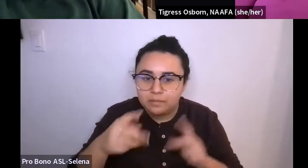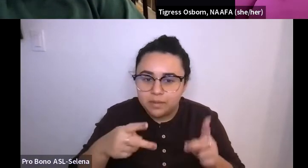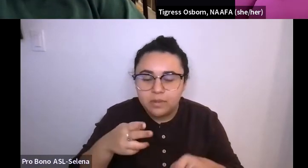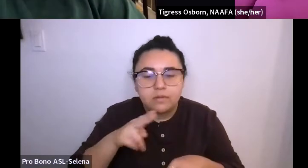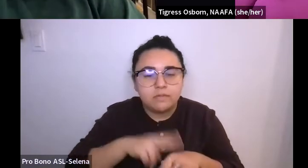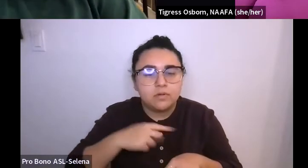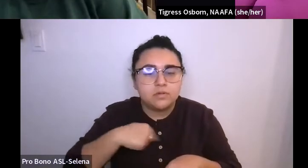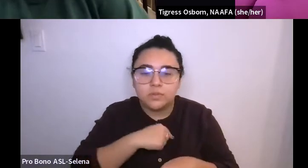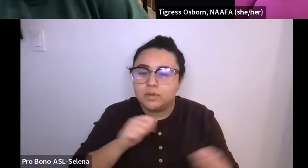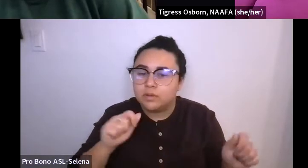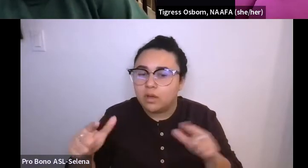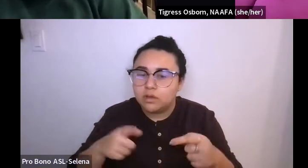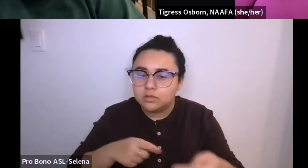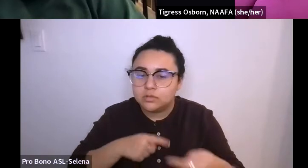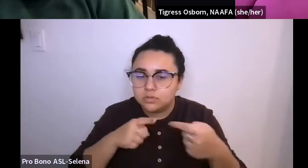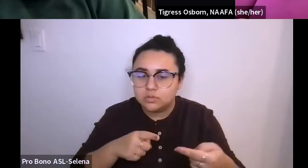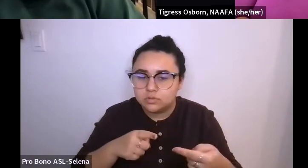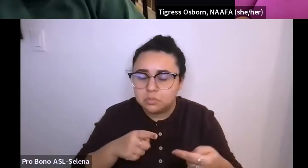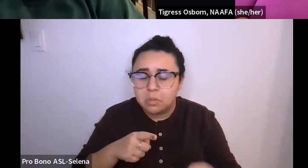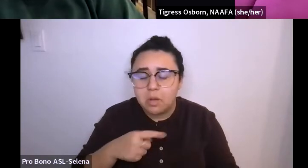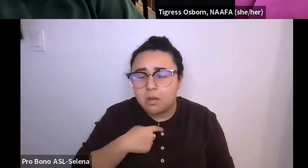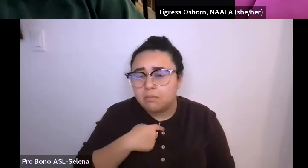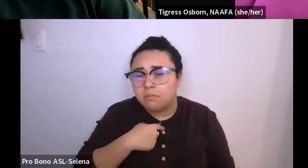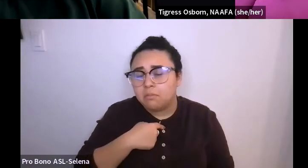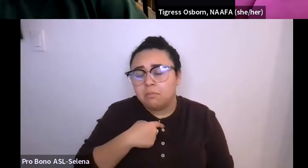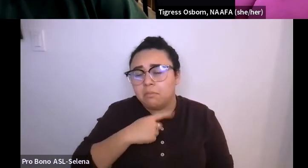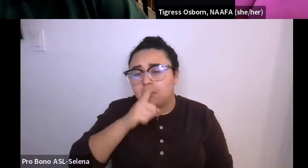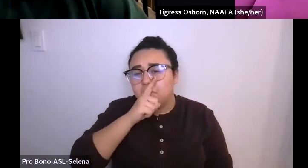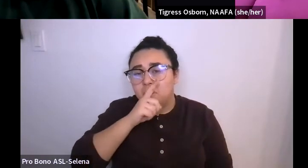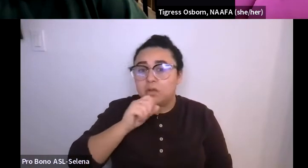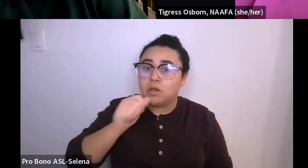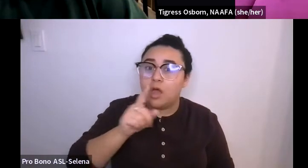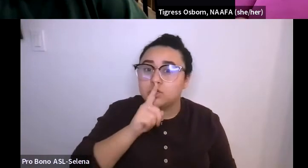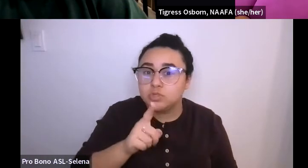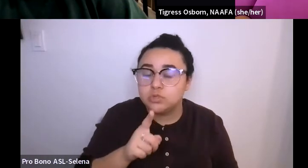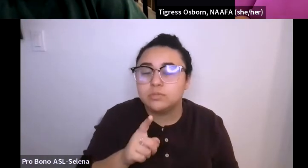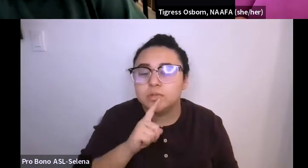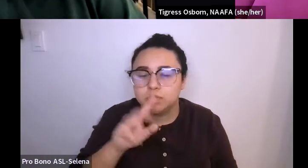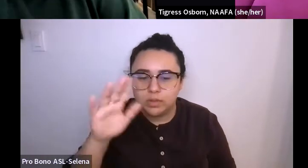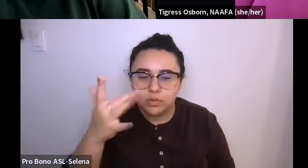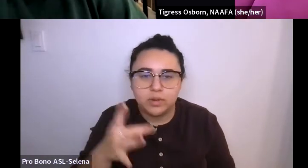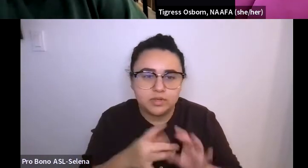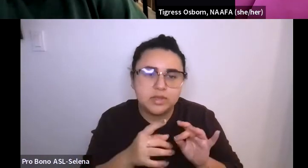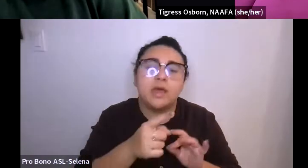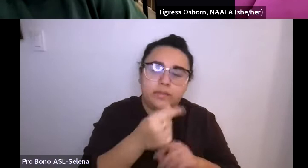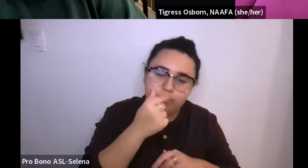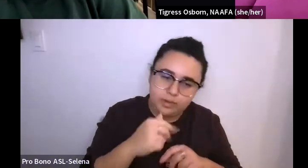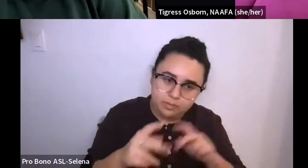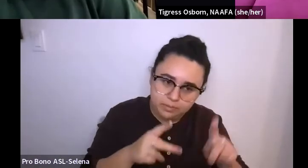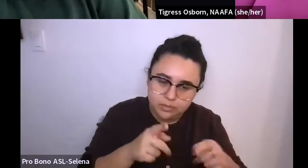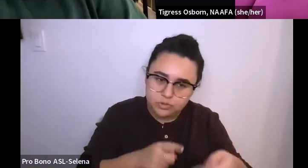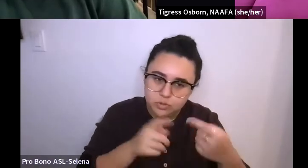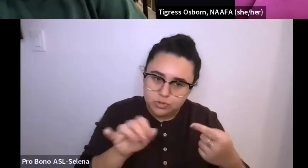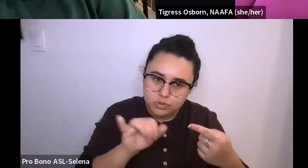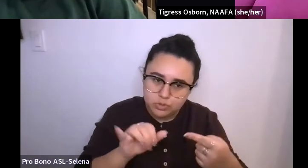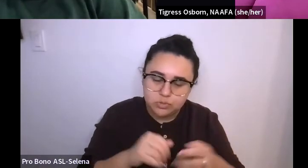struggle," which is not untrue. It's just annoying having to say it. I am lucky that